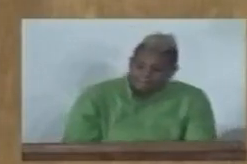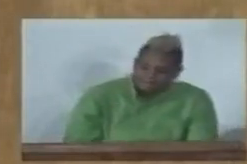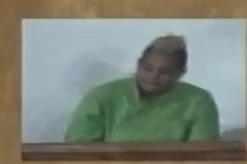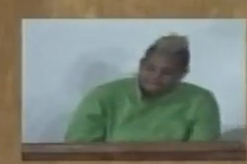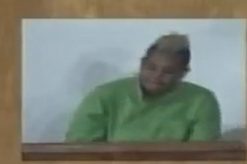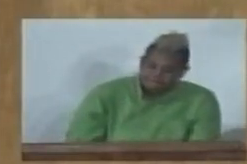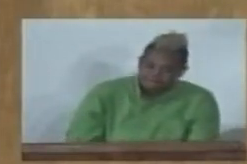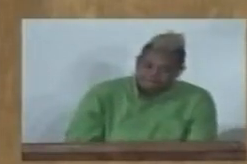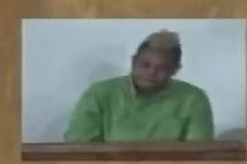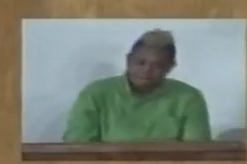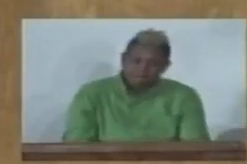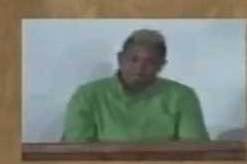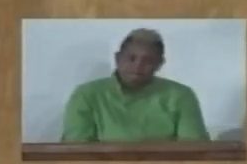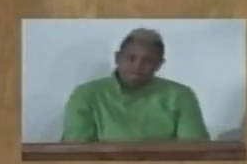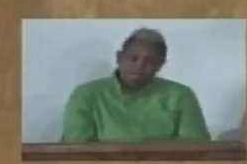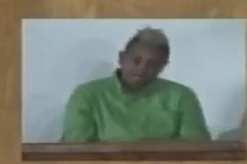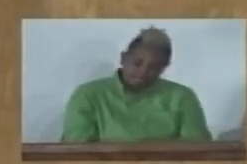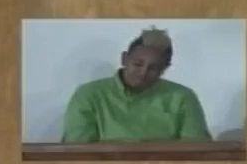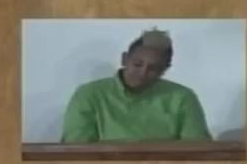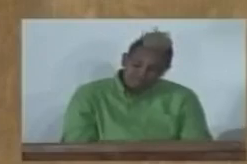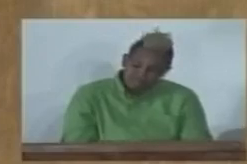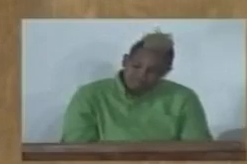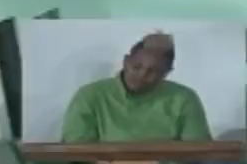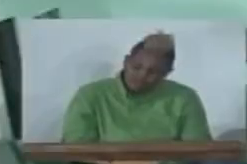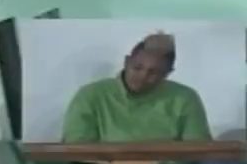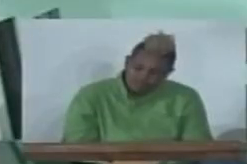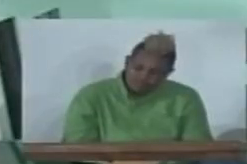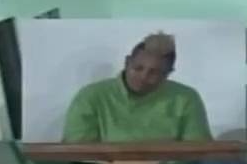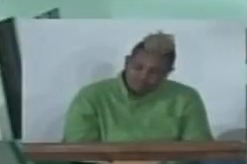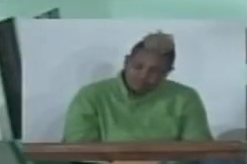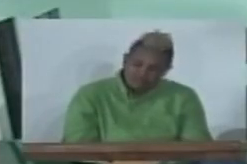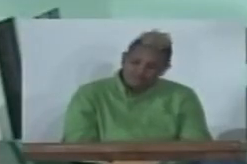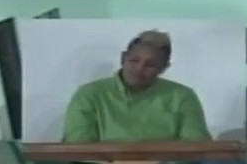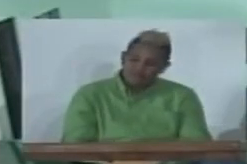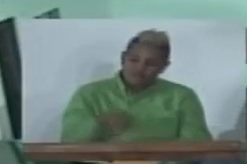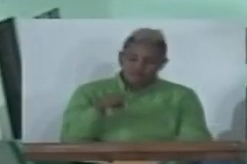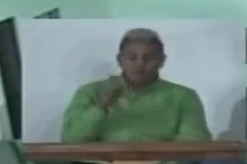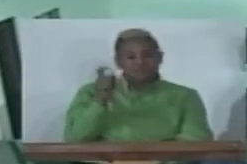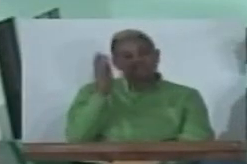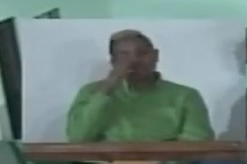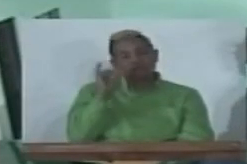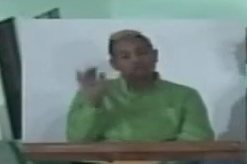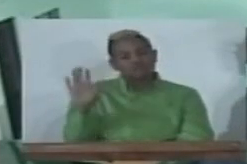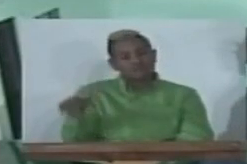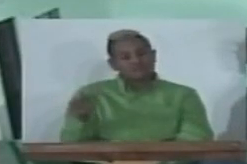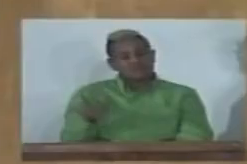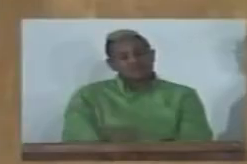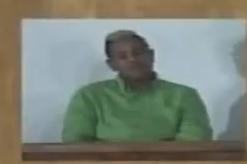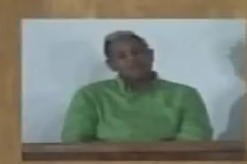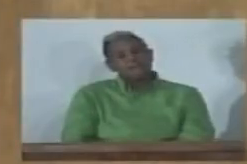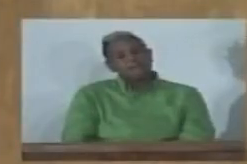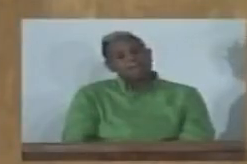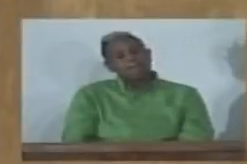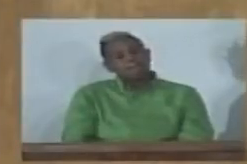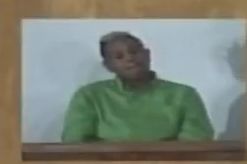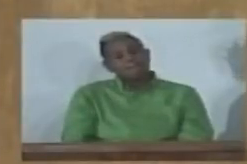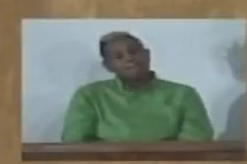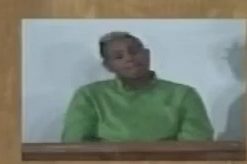Just leave Ronnie alone. Ronnie just come to be mischievous today. Okay. He's entitled to that. He's under the weather. He's entitled to that.